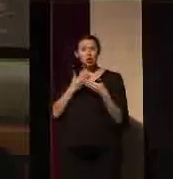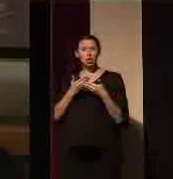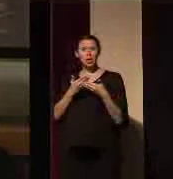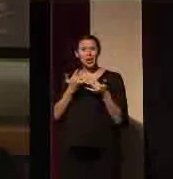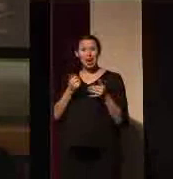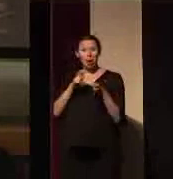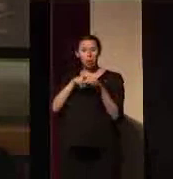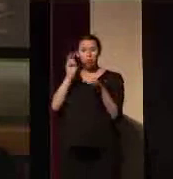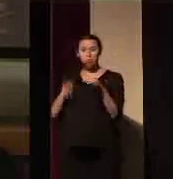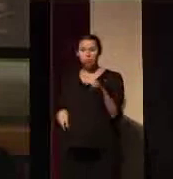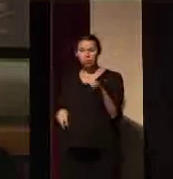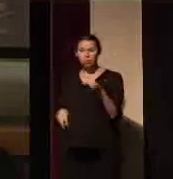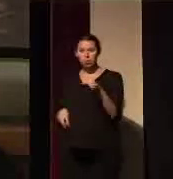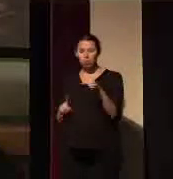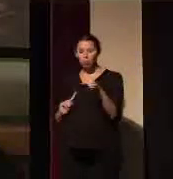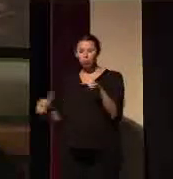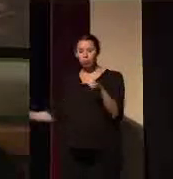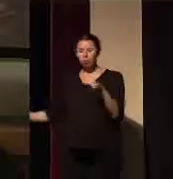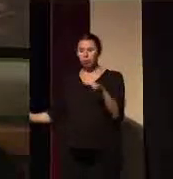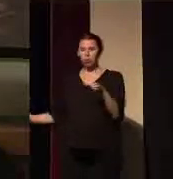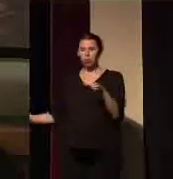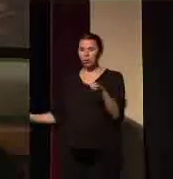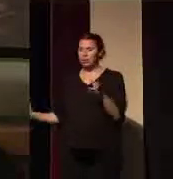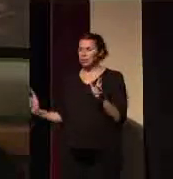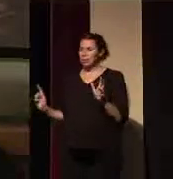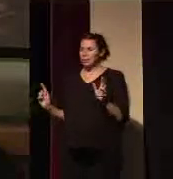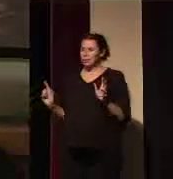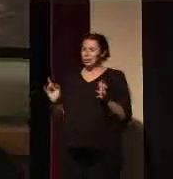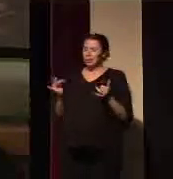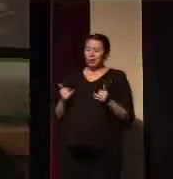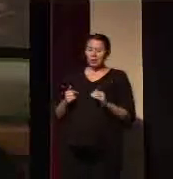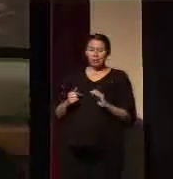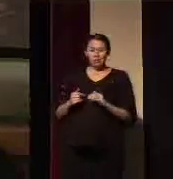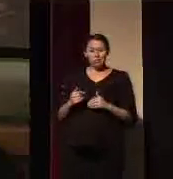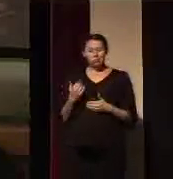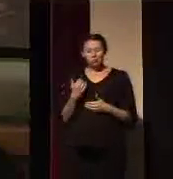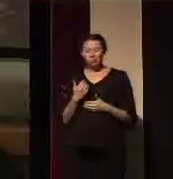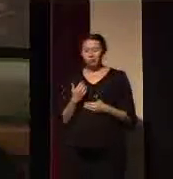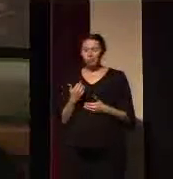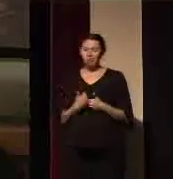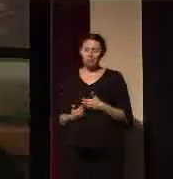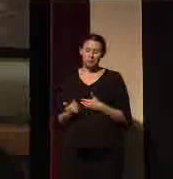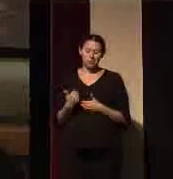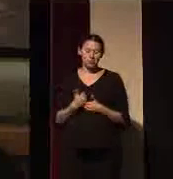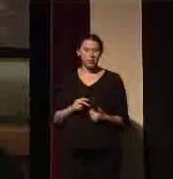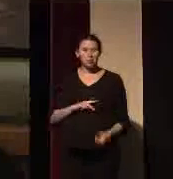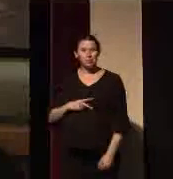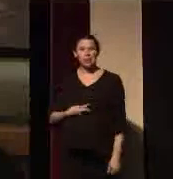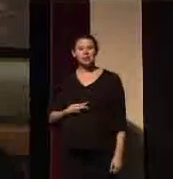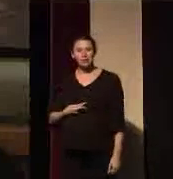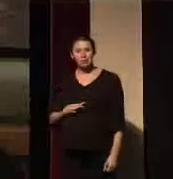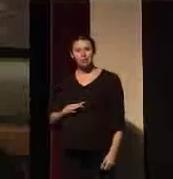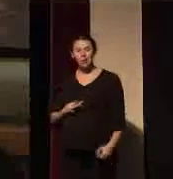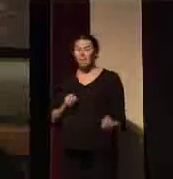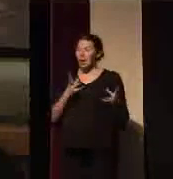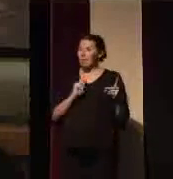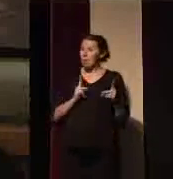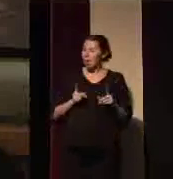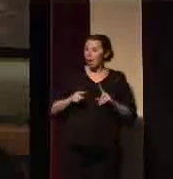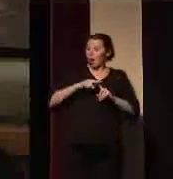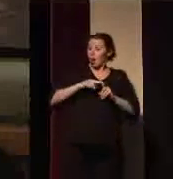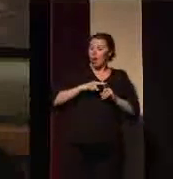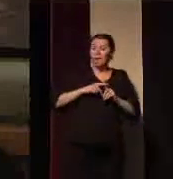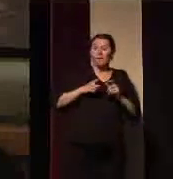leave out the scene, that's discouraging to a large majority of people that were uplifted initially by